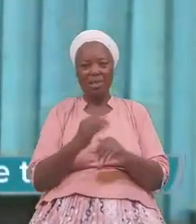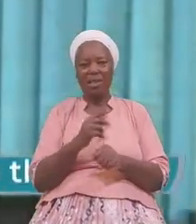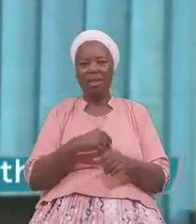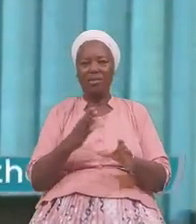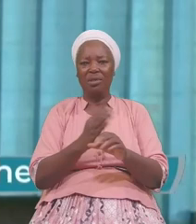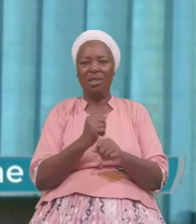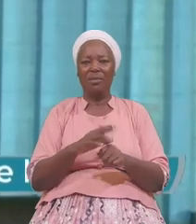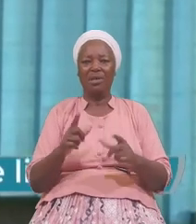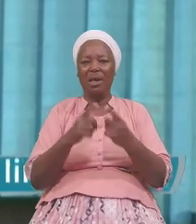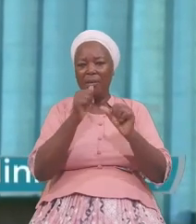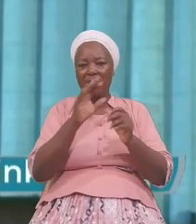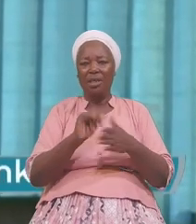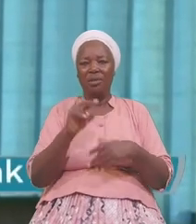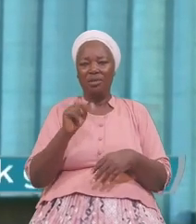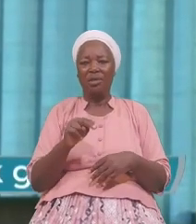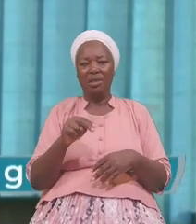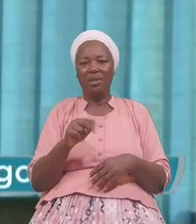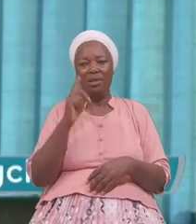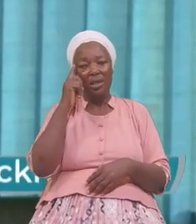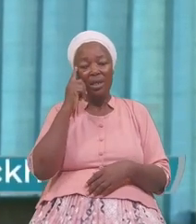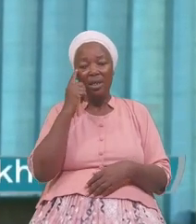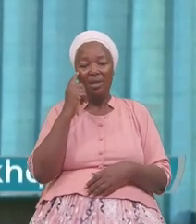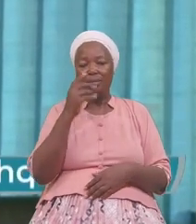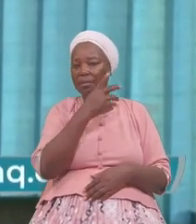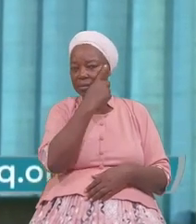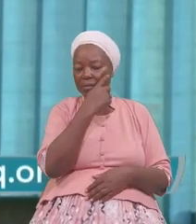get. Please, our counselors, let's swing into action.